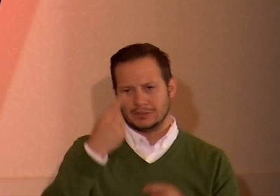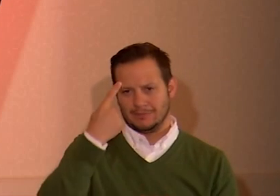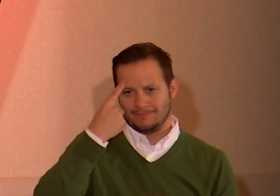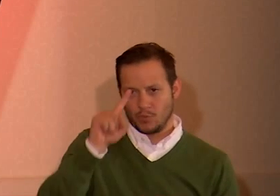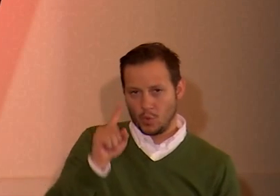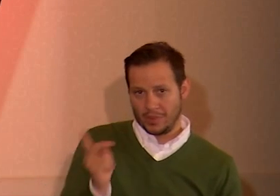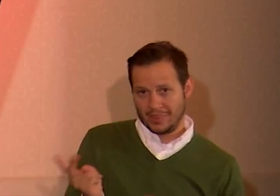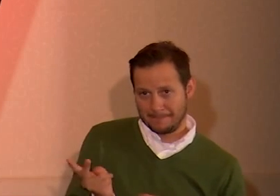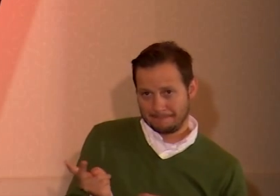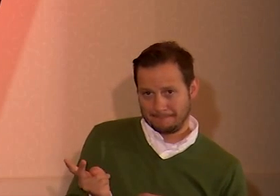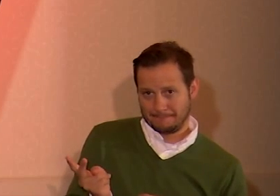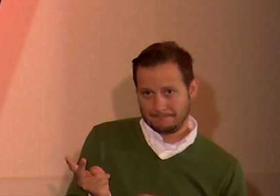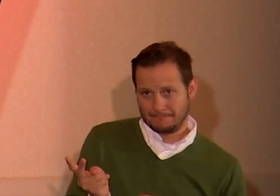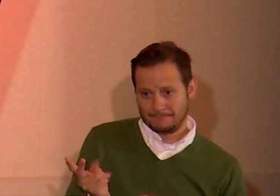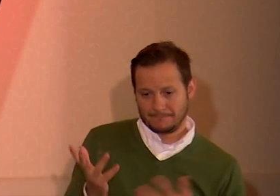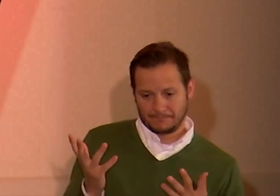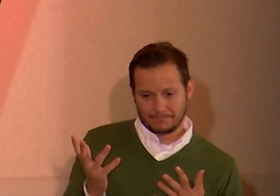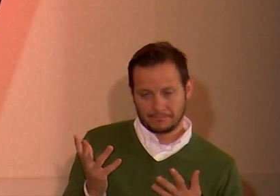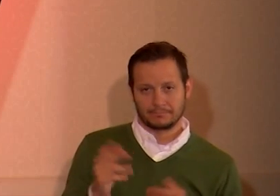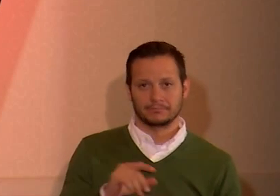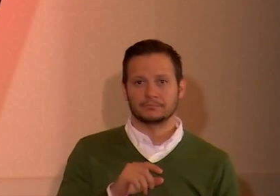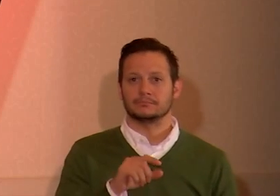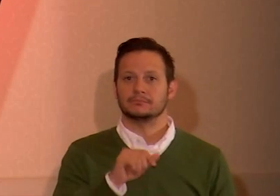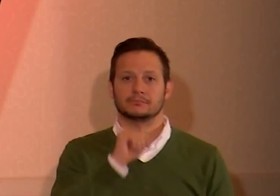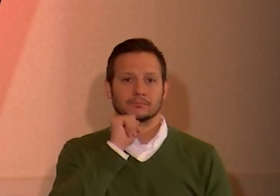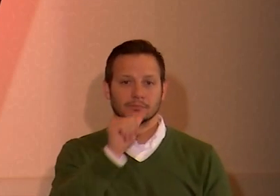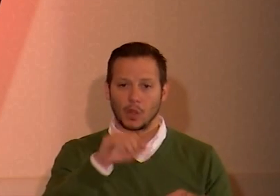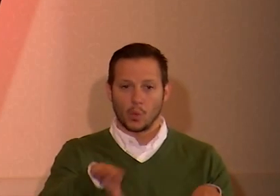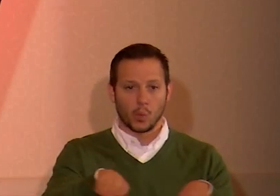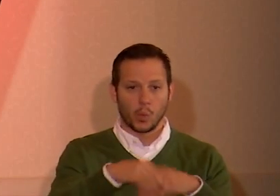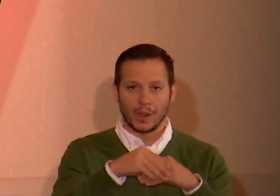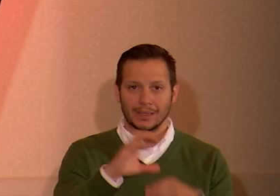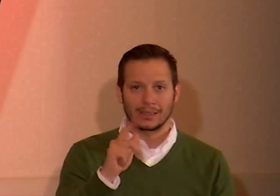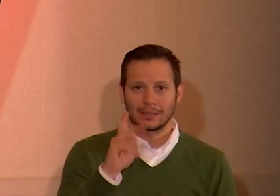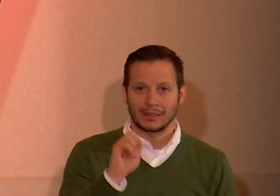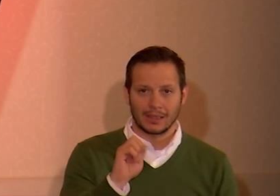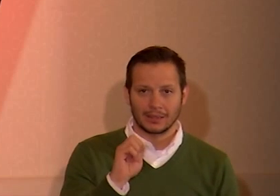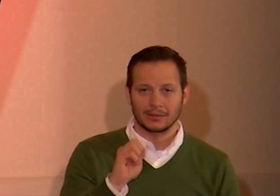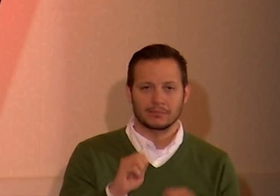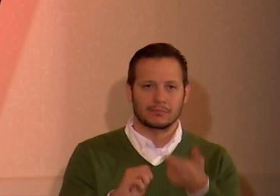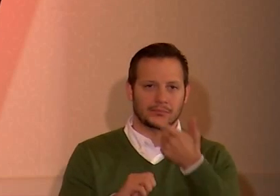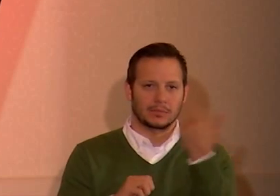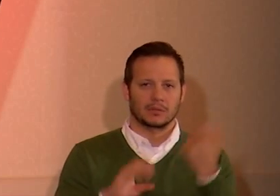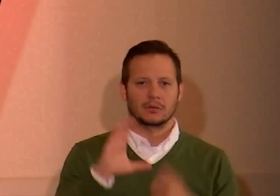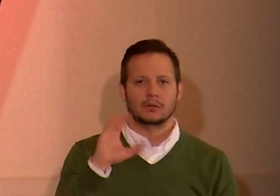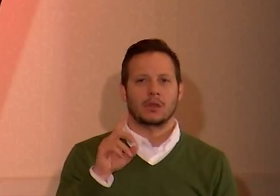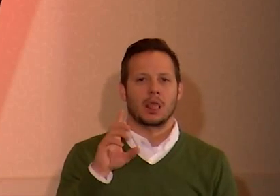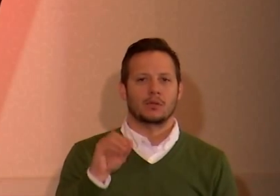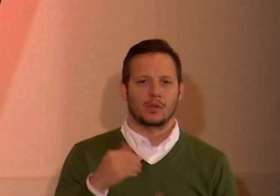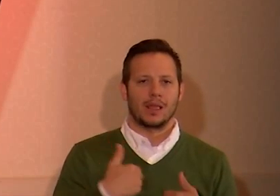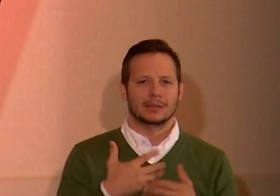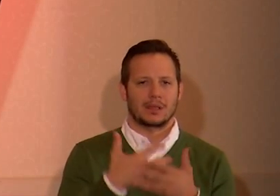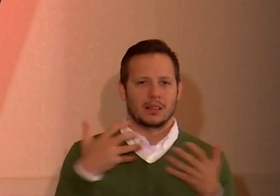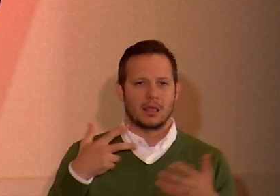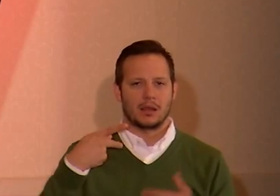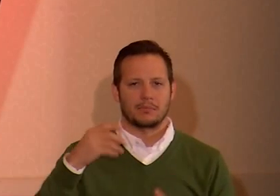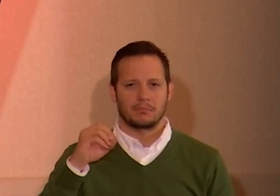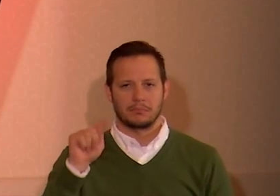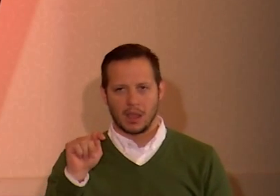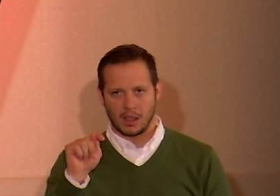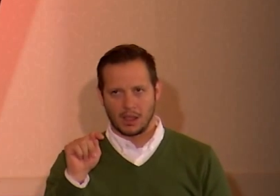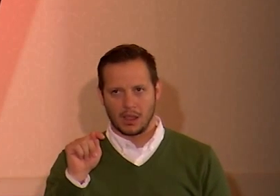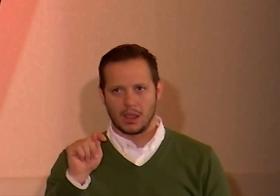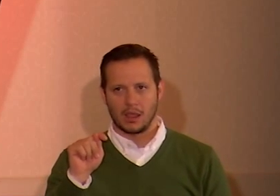them. This is not, strictly speaking, a wedding cake because although Colorado has a lot of pot, it does not have